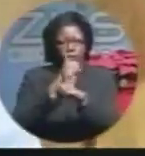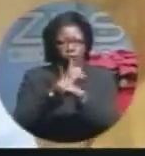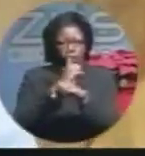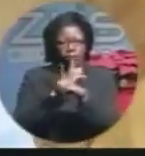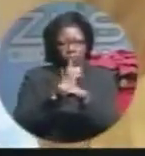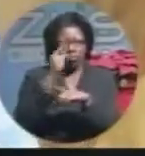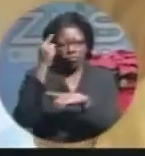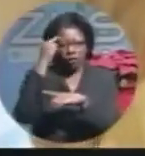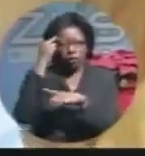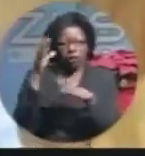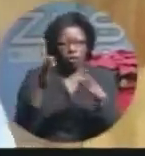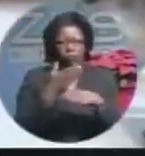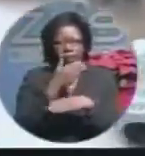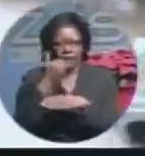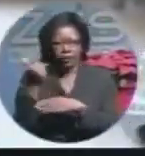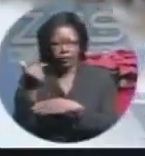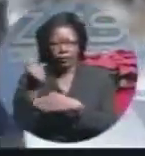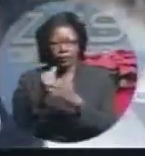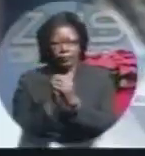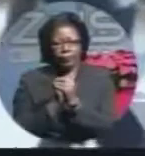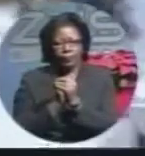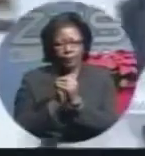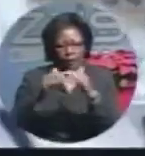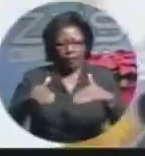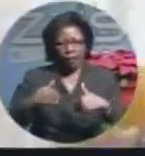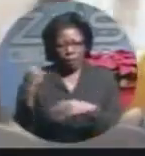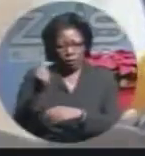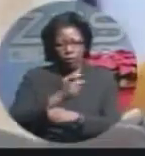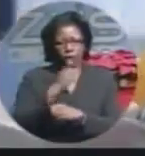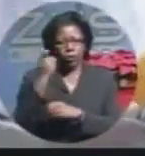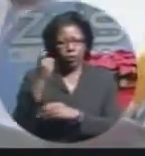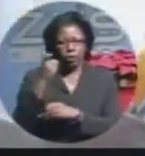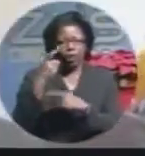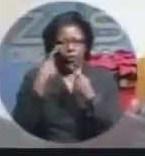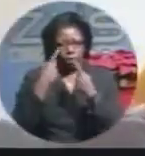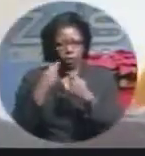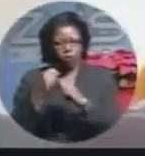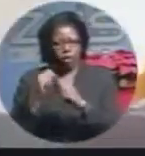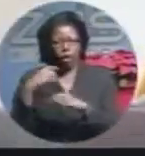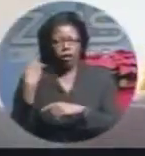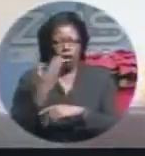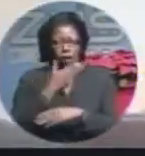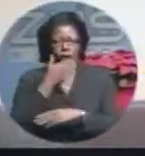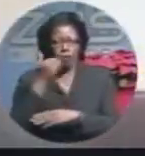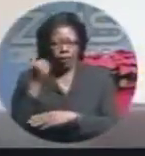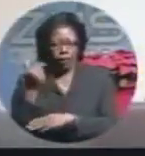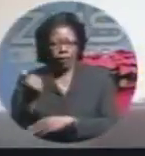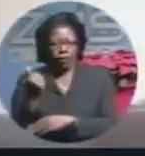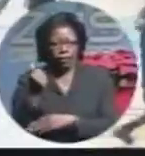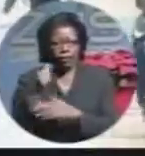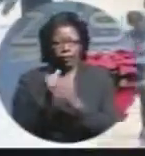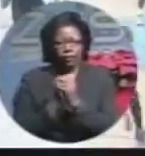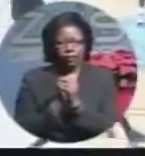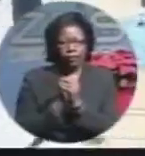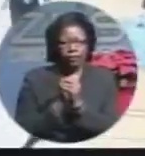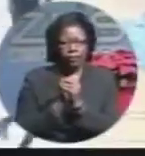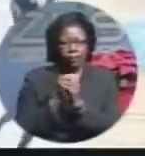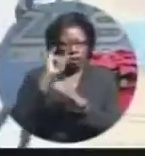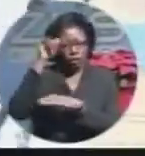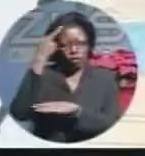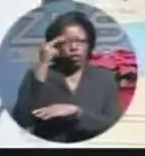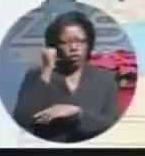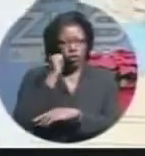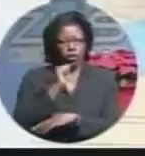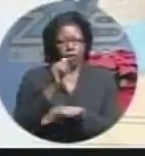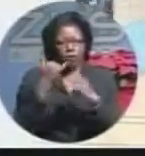think we could have done better than we did today. I'm just happy we win. We tried our best, and I had a feeling we was going to win. In junior girls